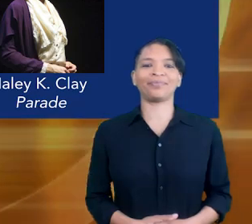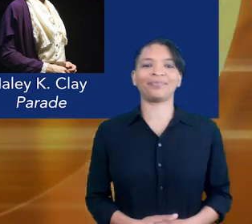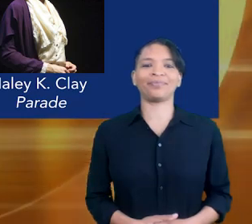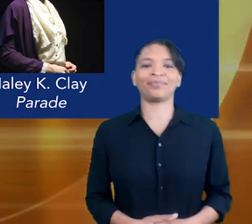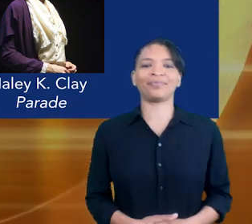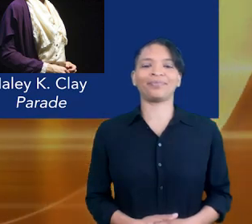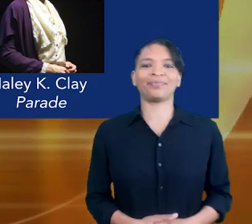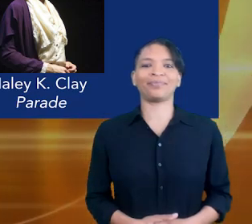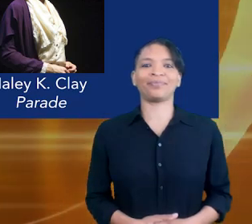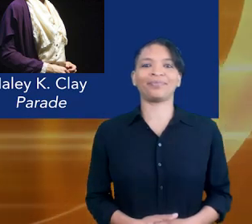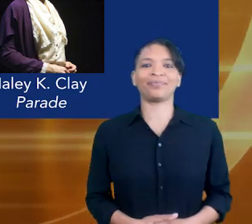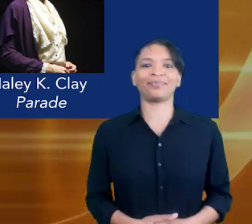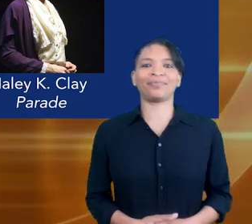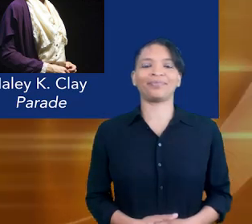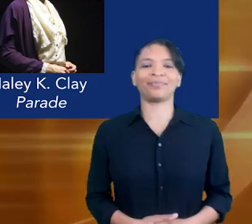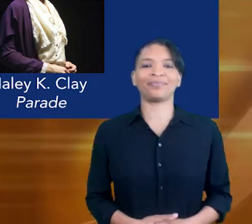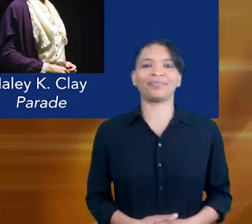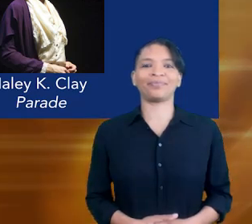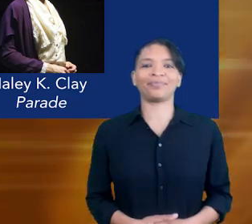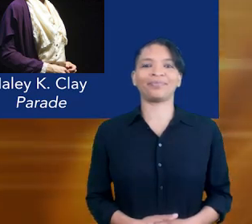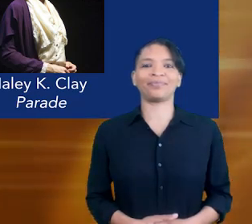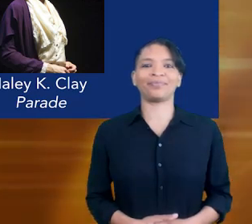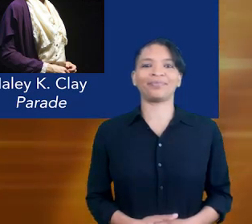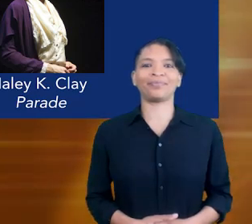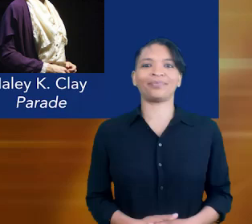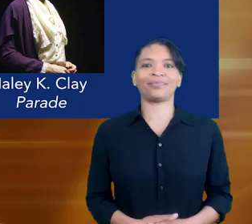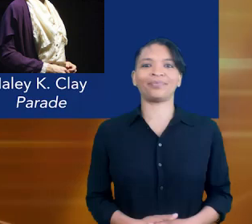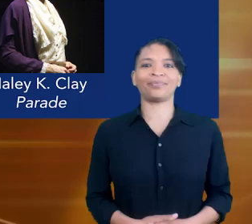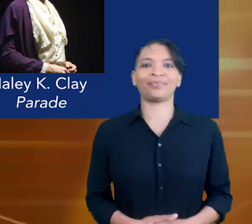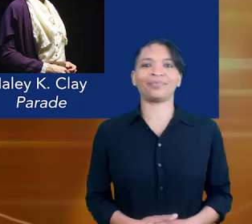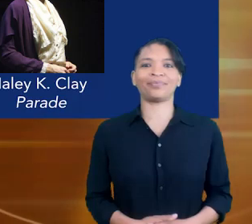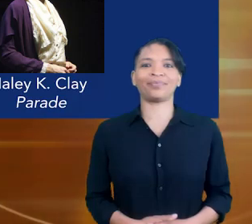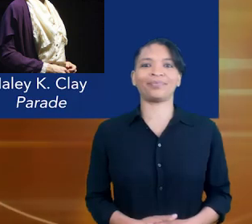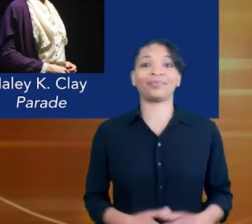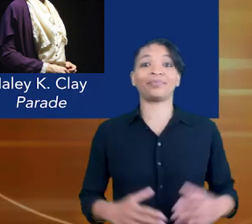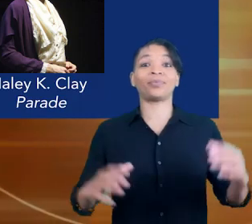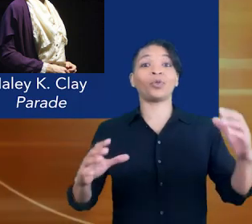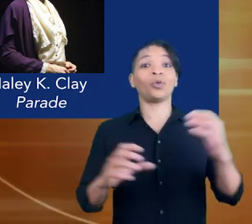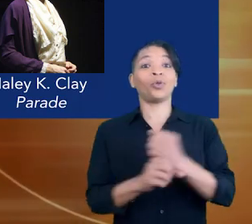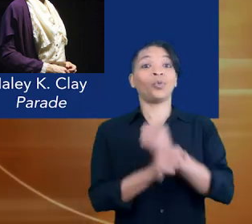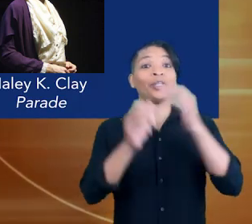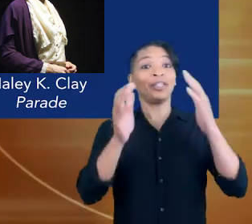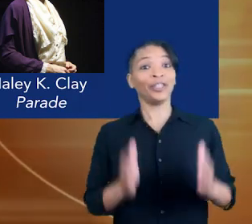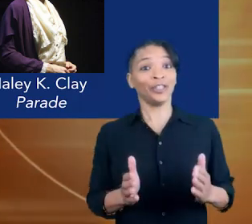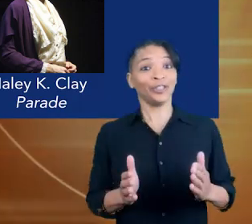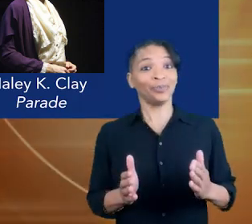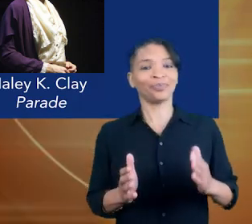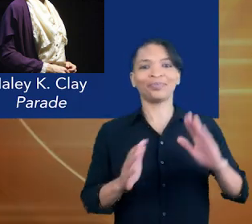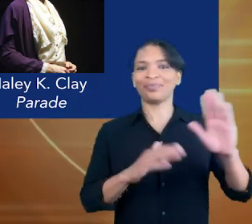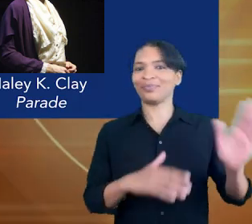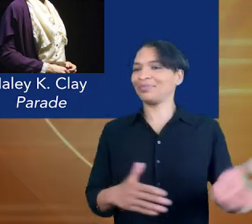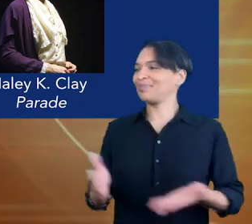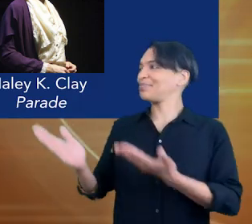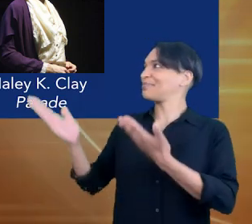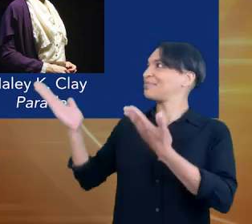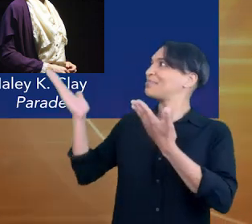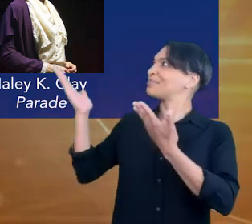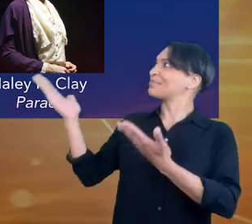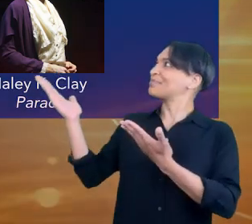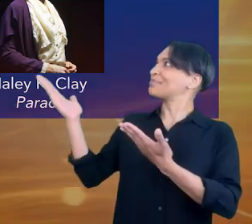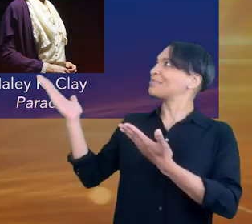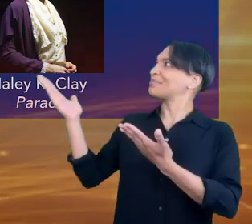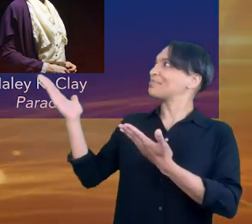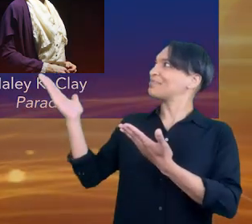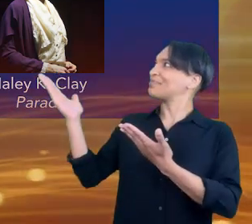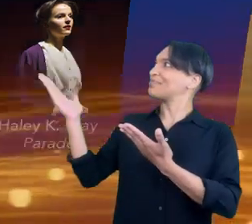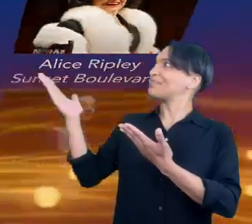Haley K. Clay, Parade, Moonbox Productions. And the Elliot Norton Award goes